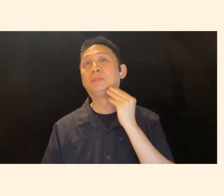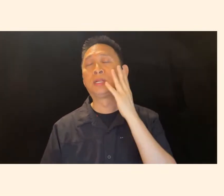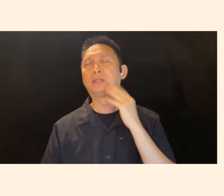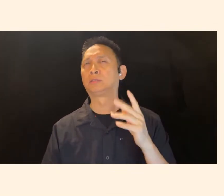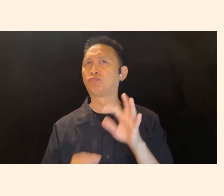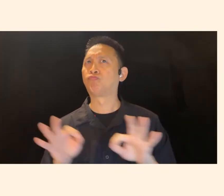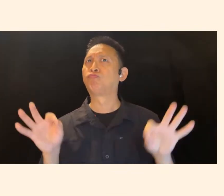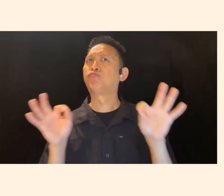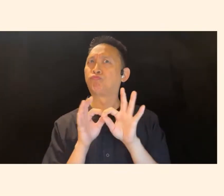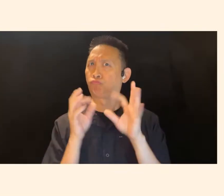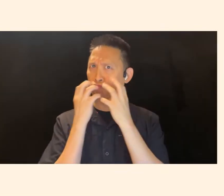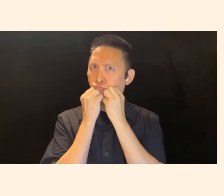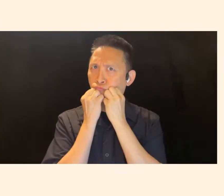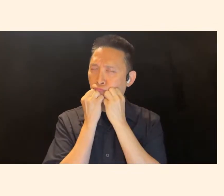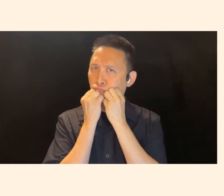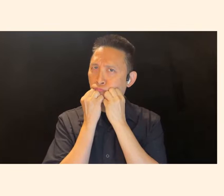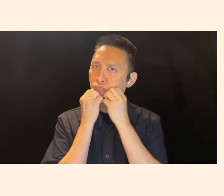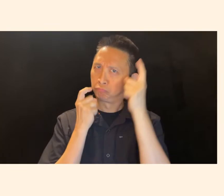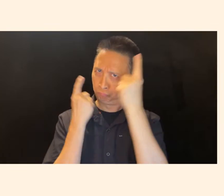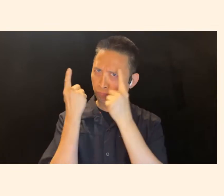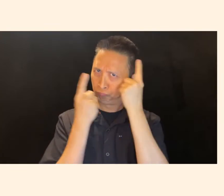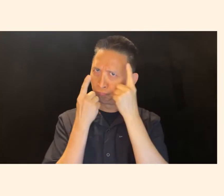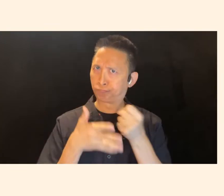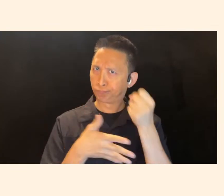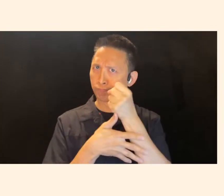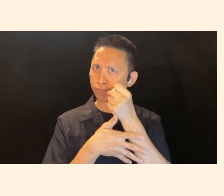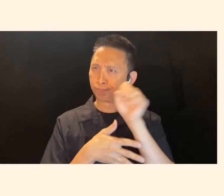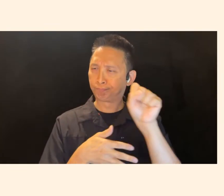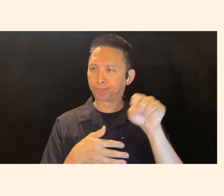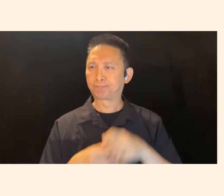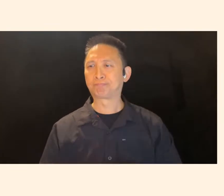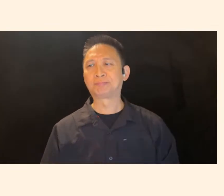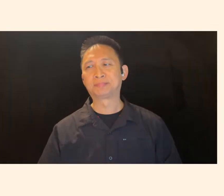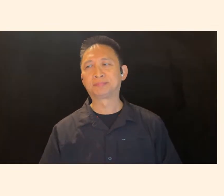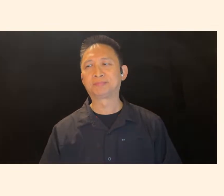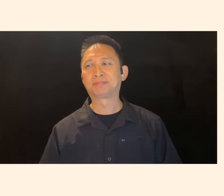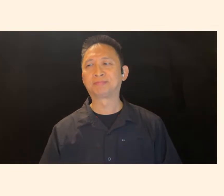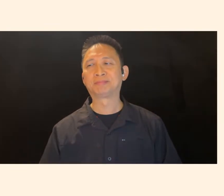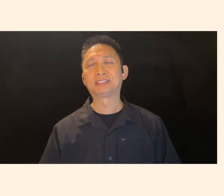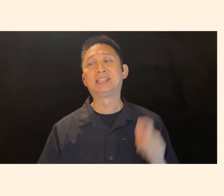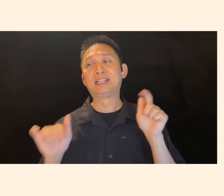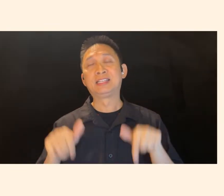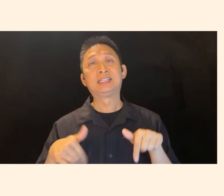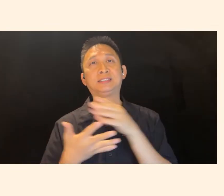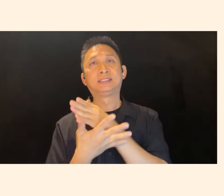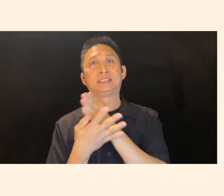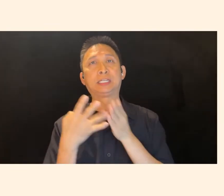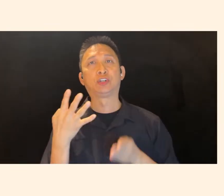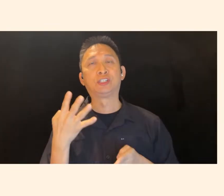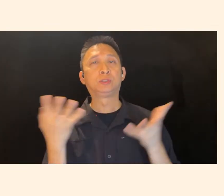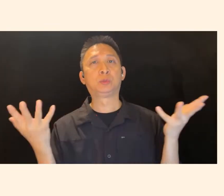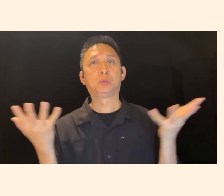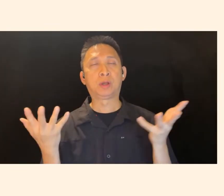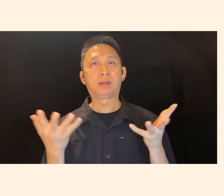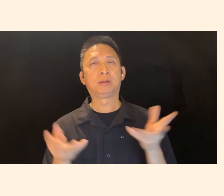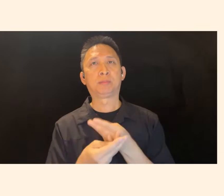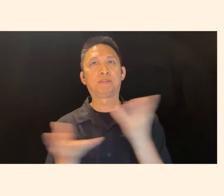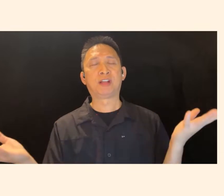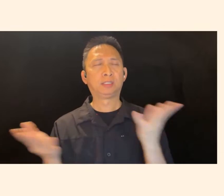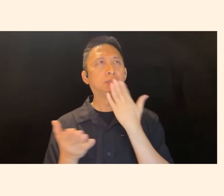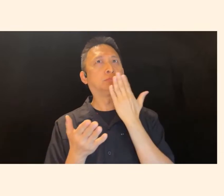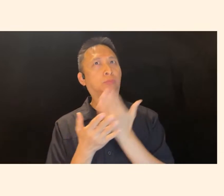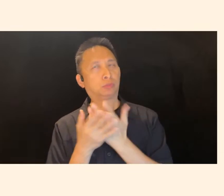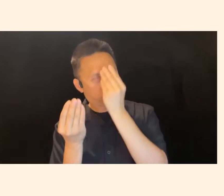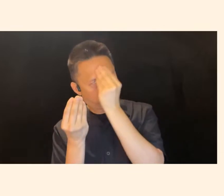us. As we journey through this series, our goal remains steadfast to offer invaluable insights and discussions